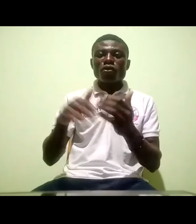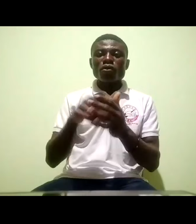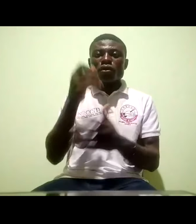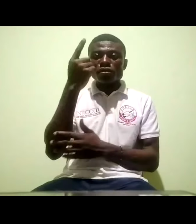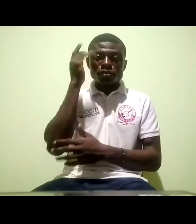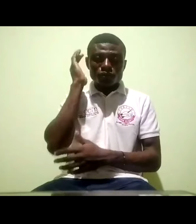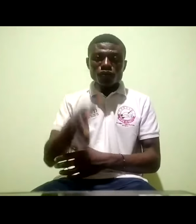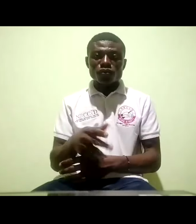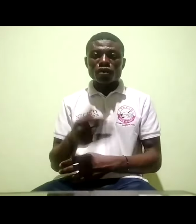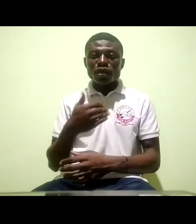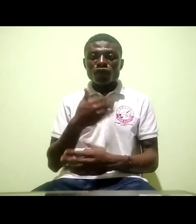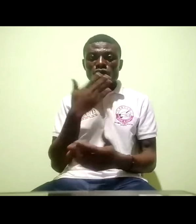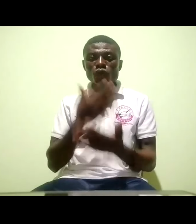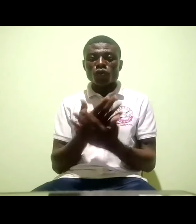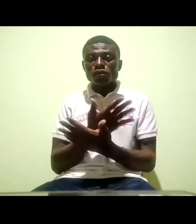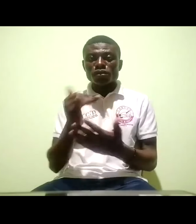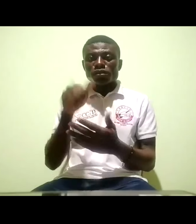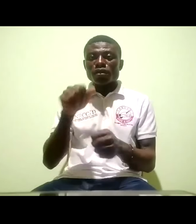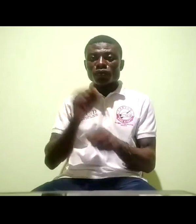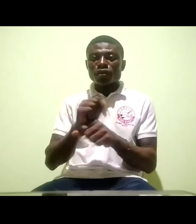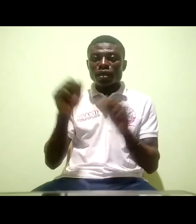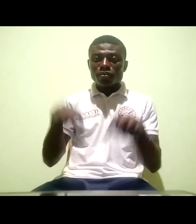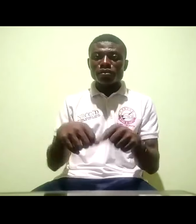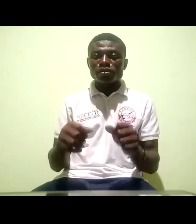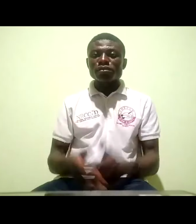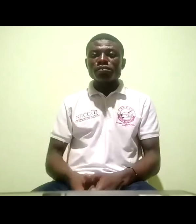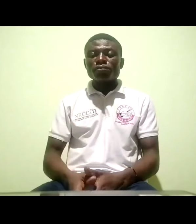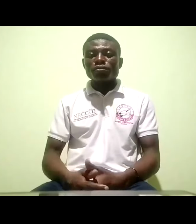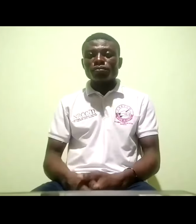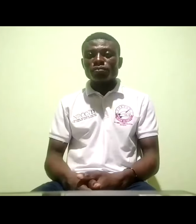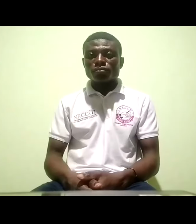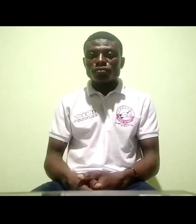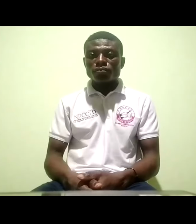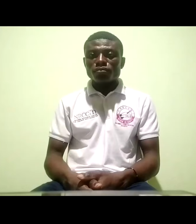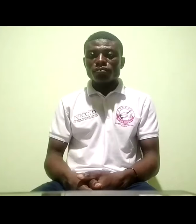a good math abilities and skill sets.